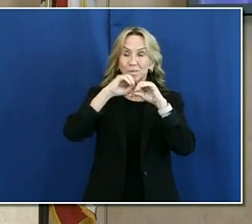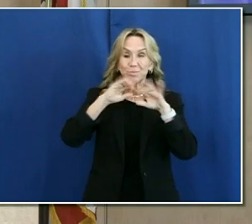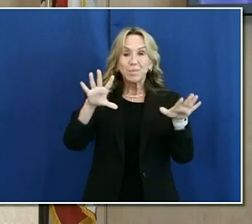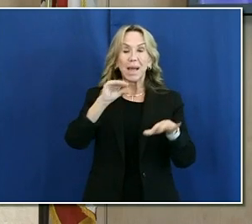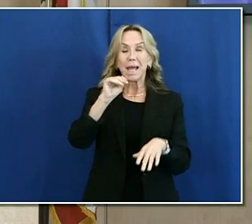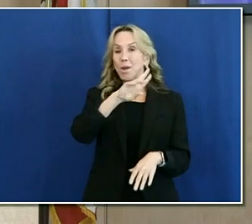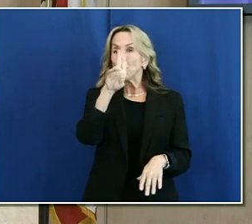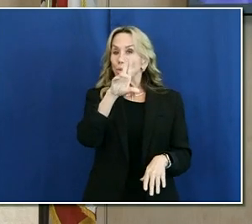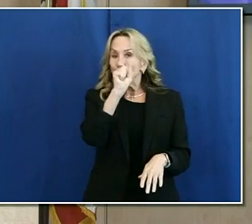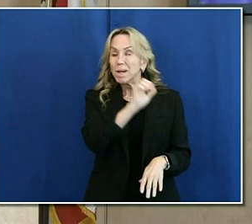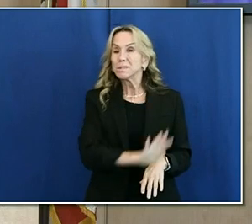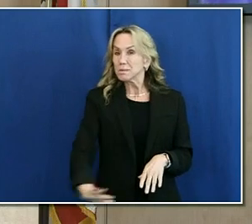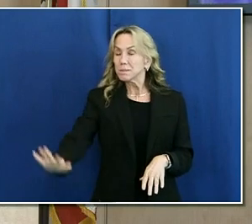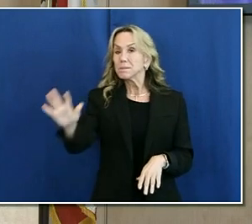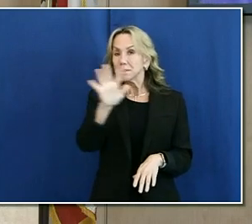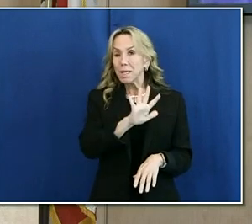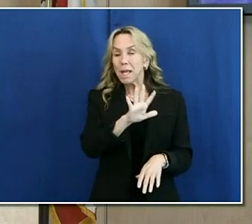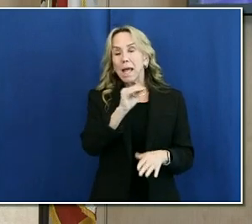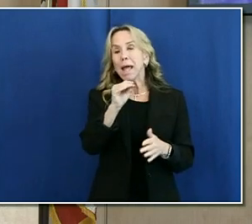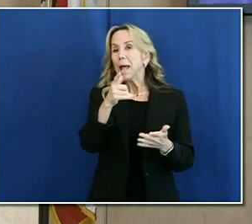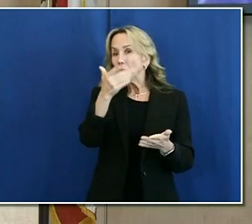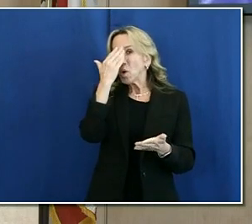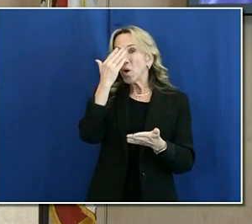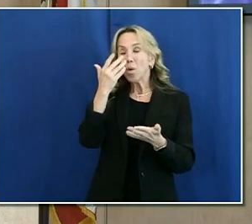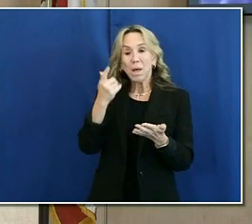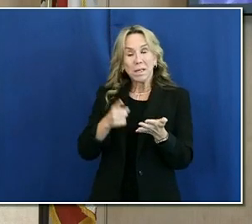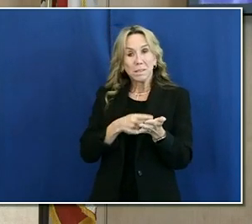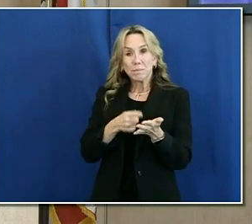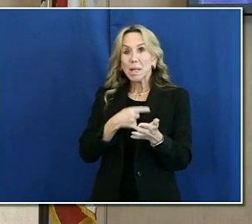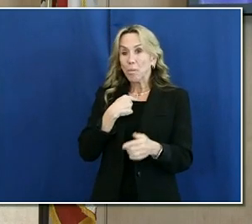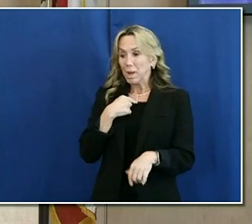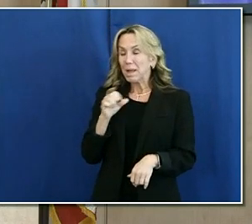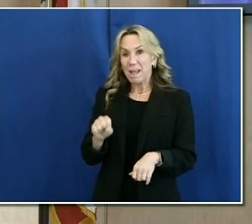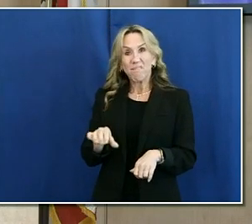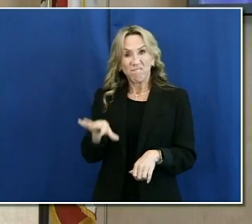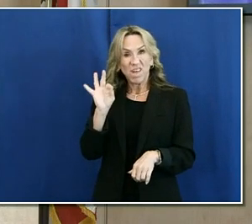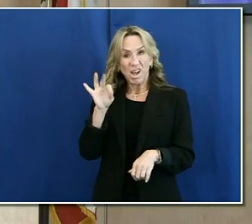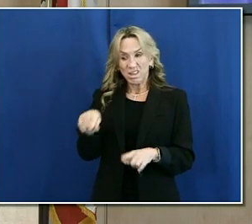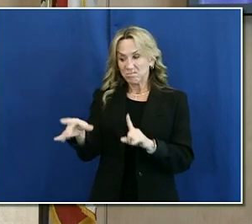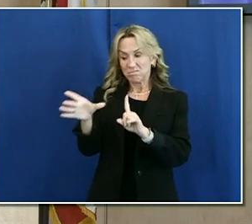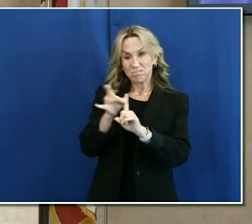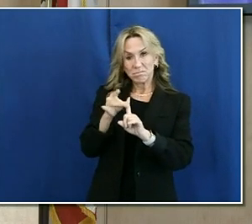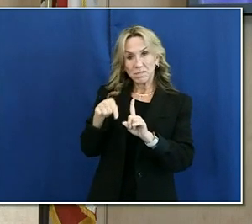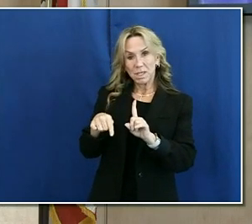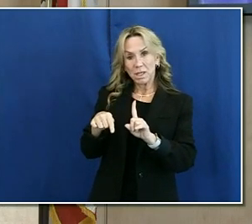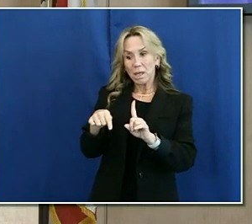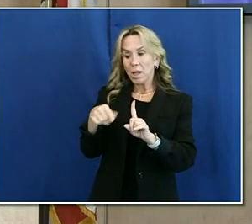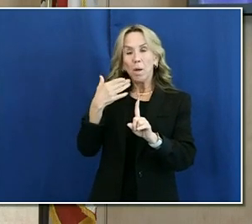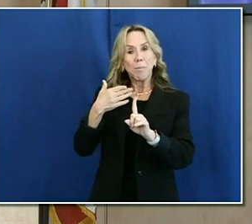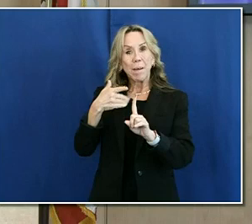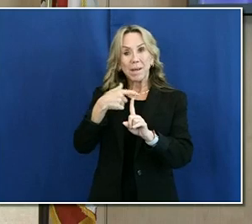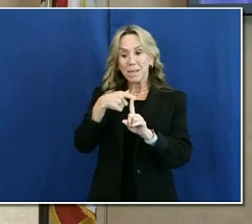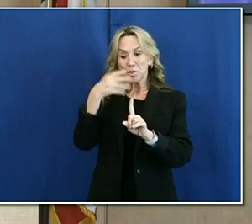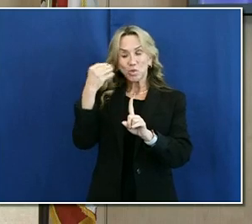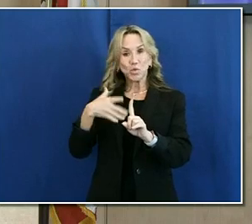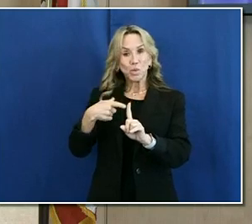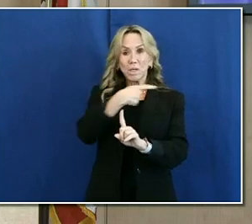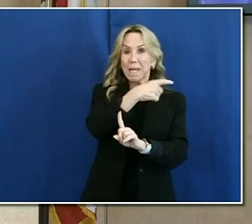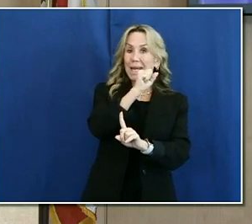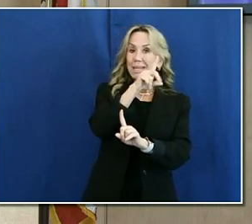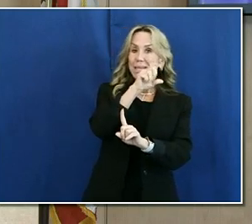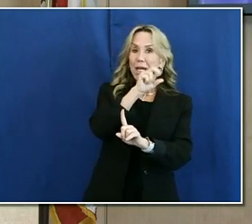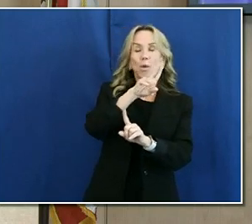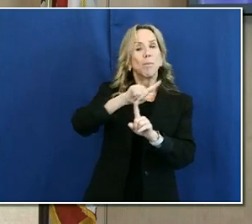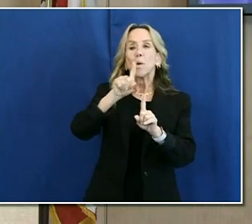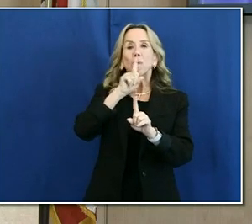have found cases that are clearly not linked to any other cases at San Diego State. However, we have found some that